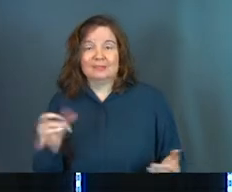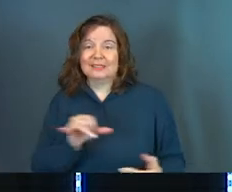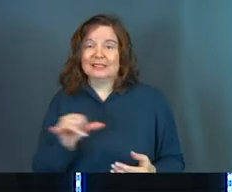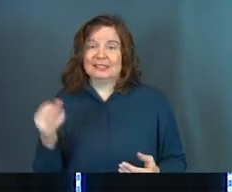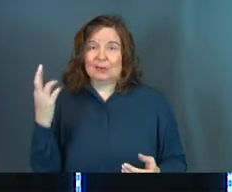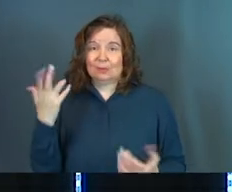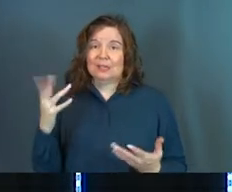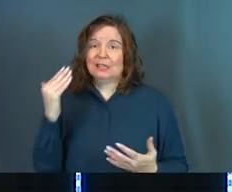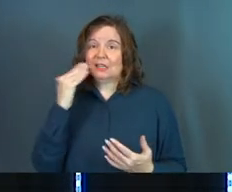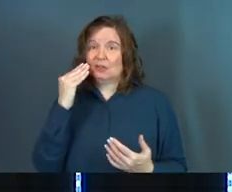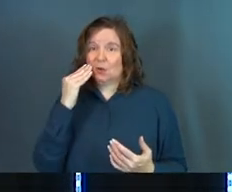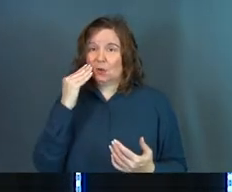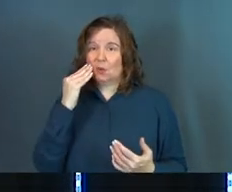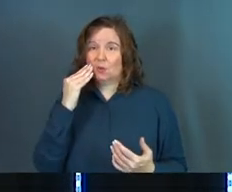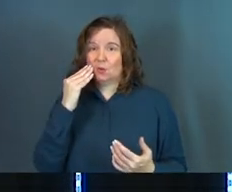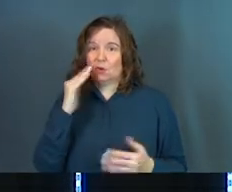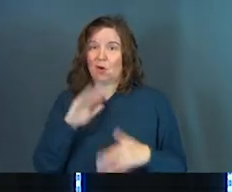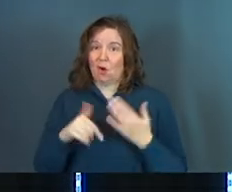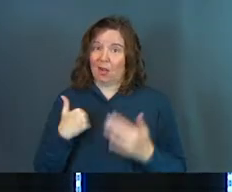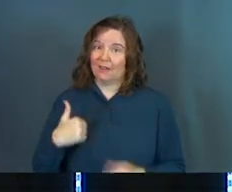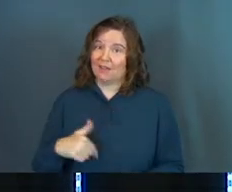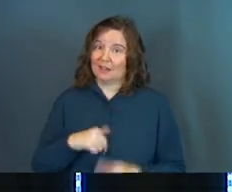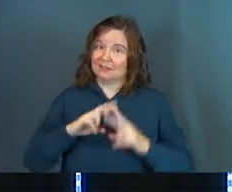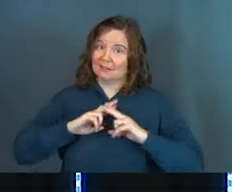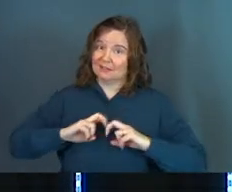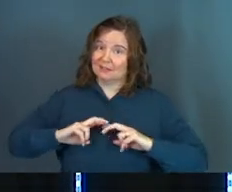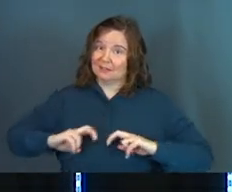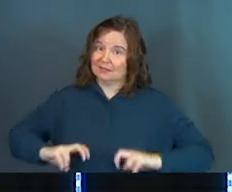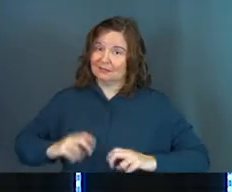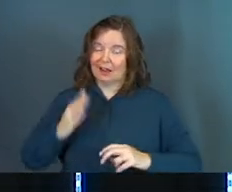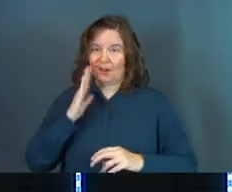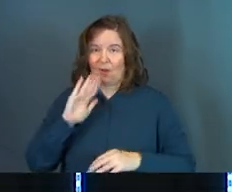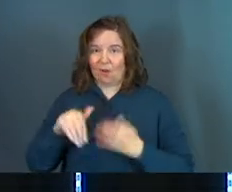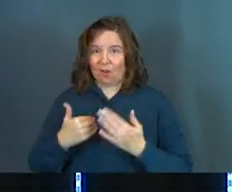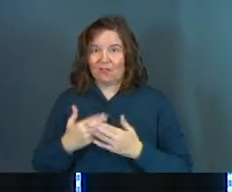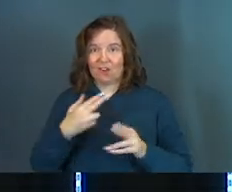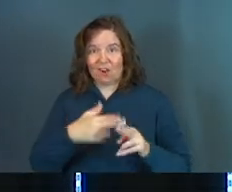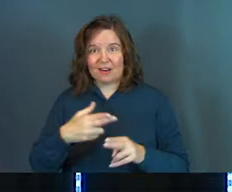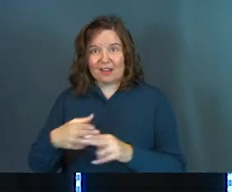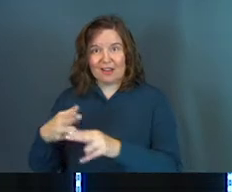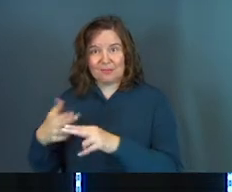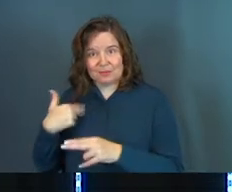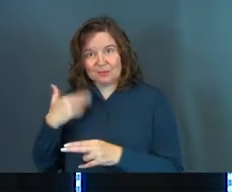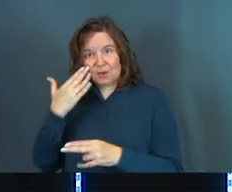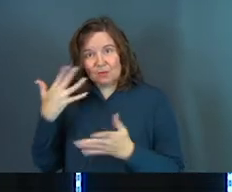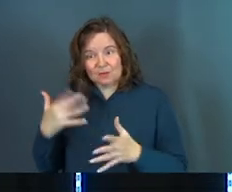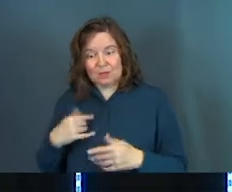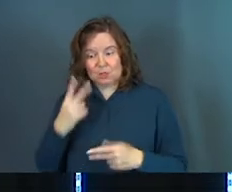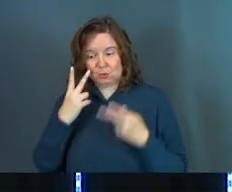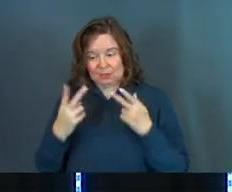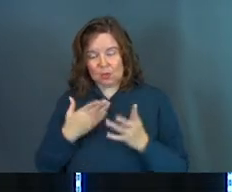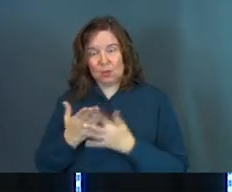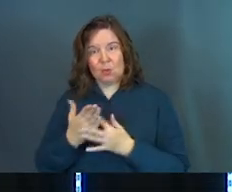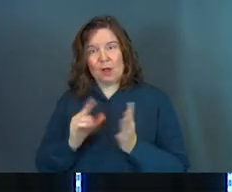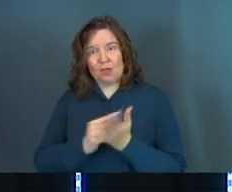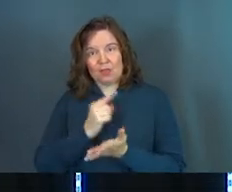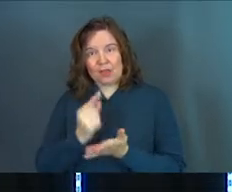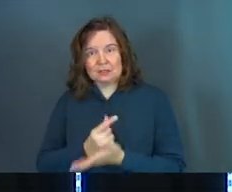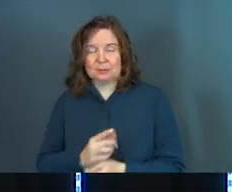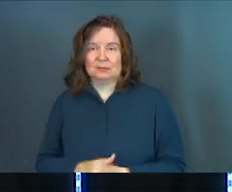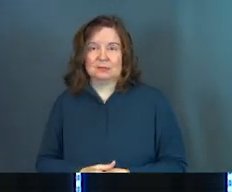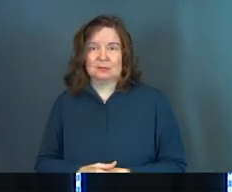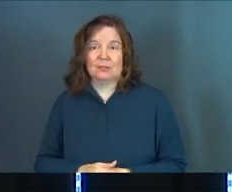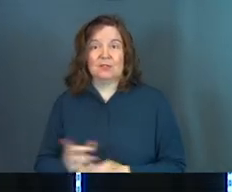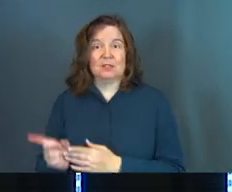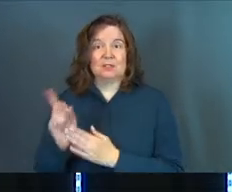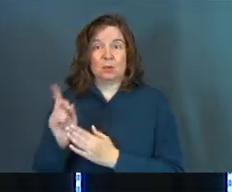same reason he knows all of us, and he knows all of our names. And you see this throughout the Gospels.